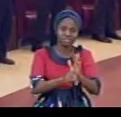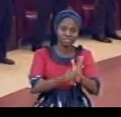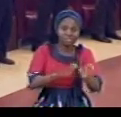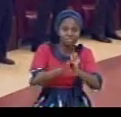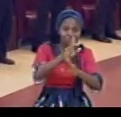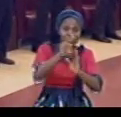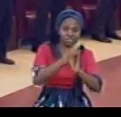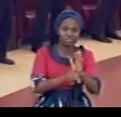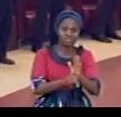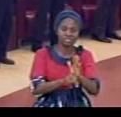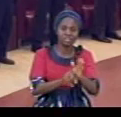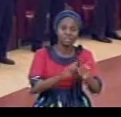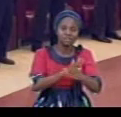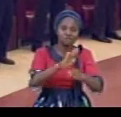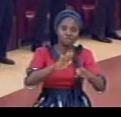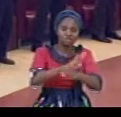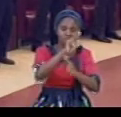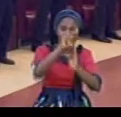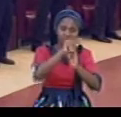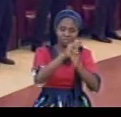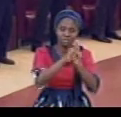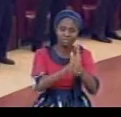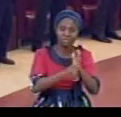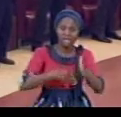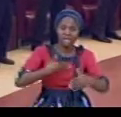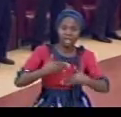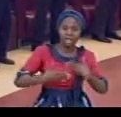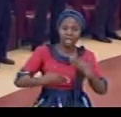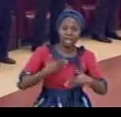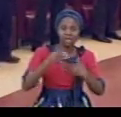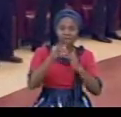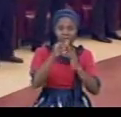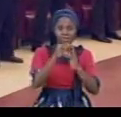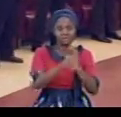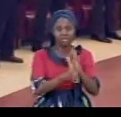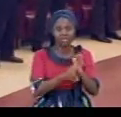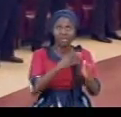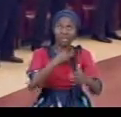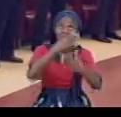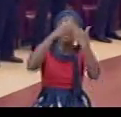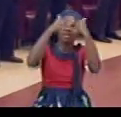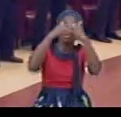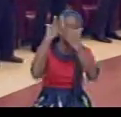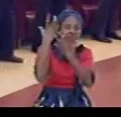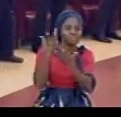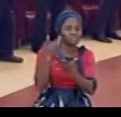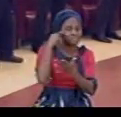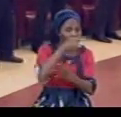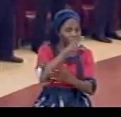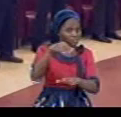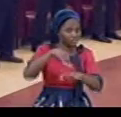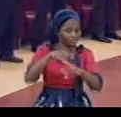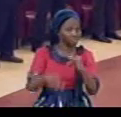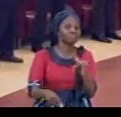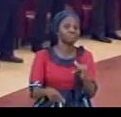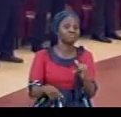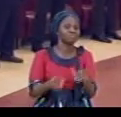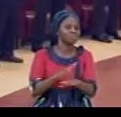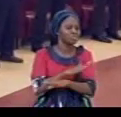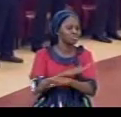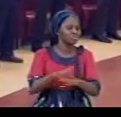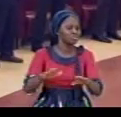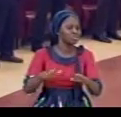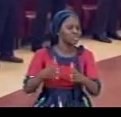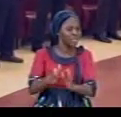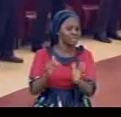fullness, fulfillment, happiness, and heaven waiting for you at last. Don't let that